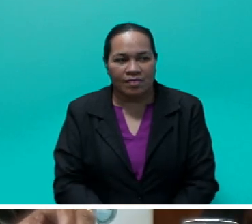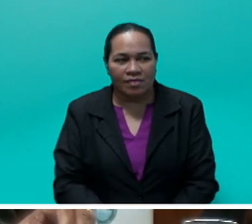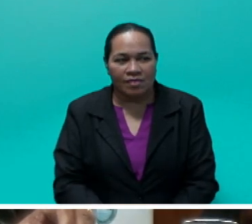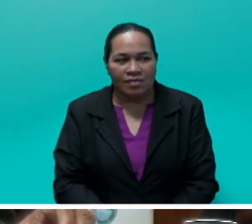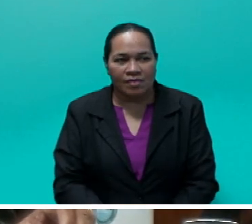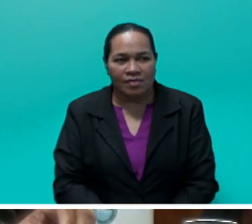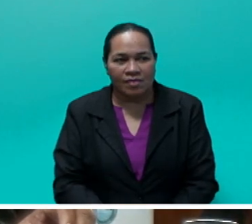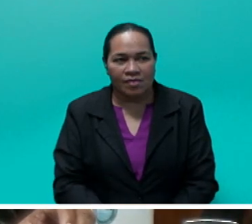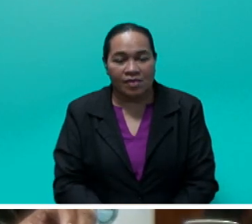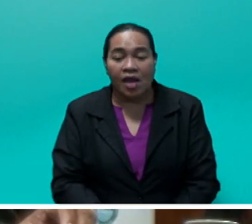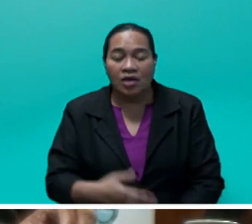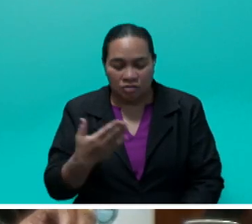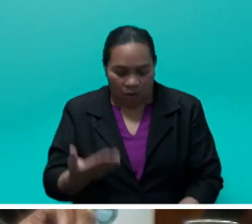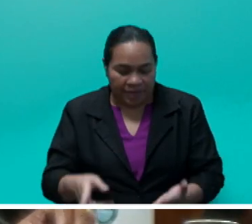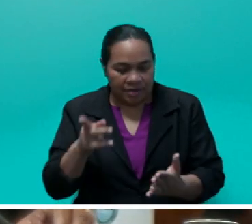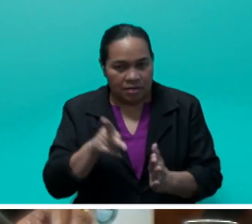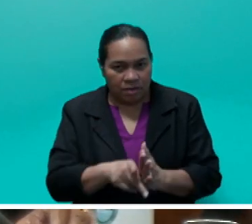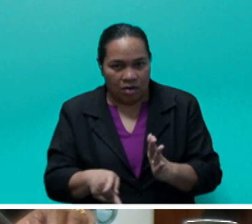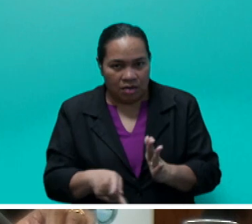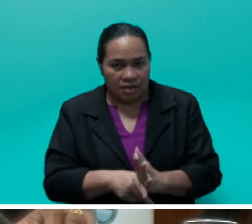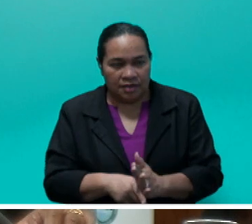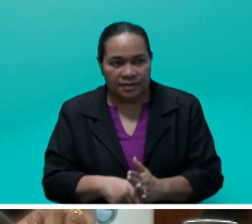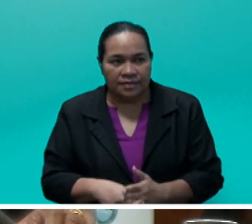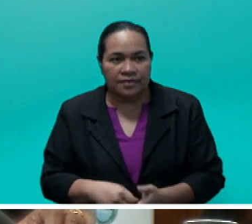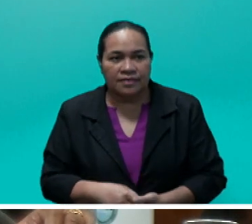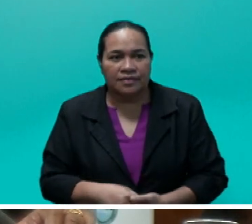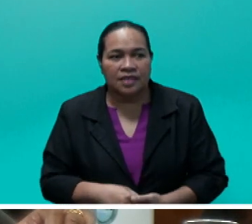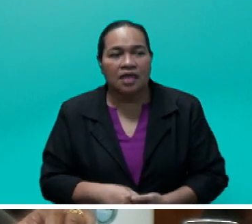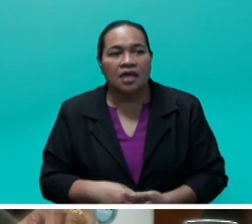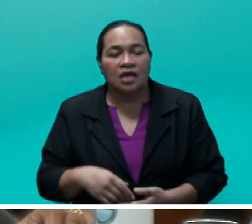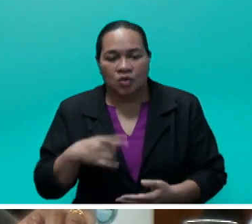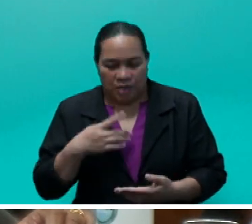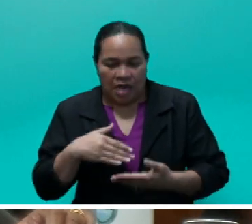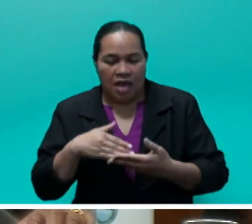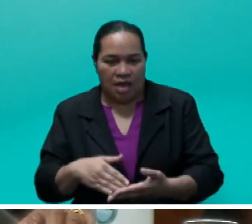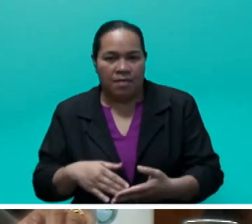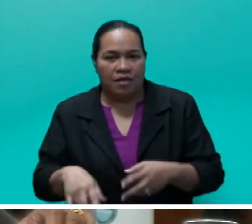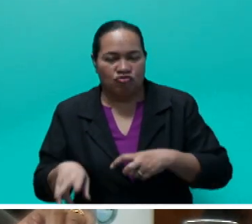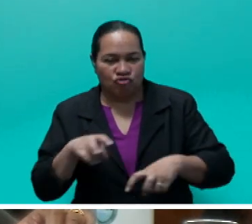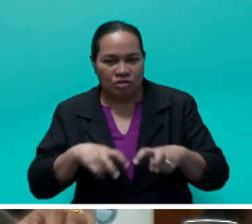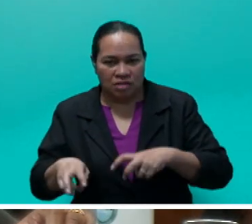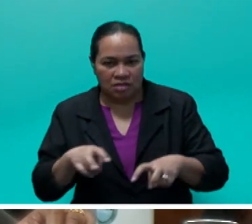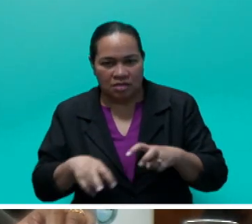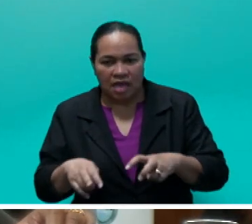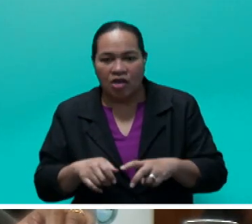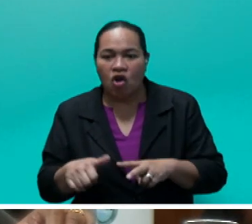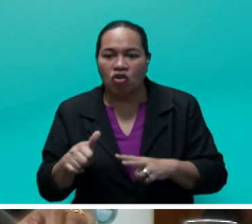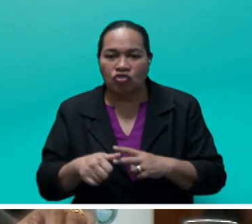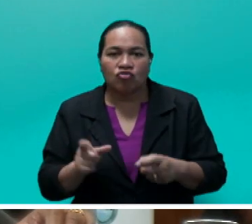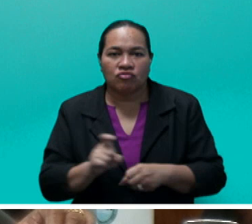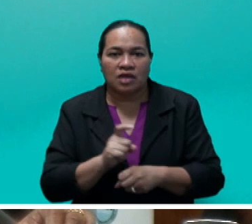The open sky policy, Mr. Speaker, is expected to significantly enhance Fiji's tourism industry, a major source of revenue and employment.